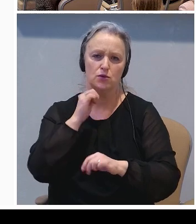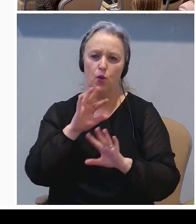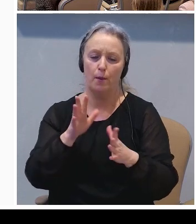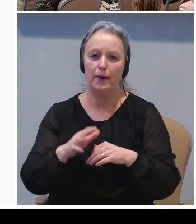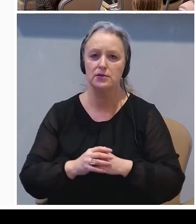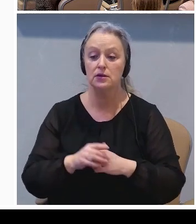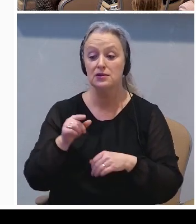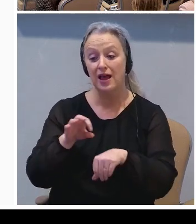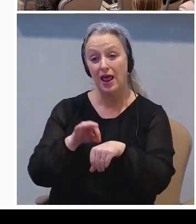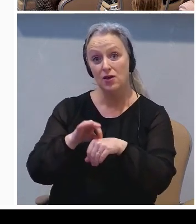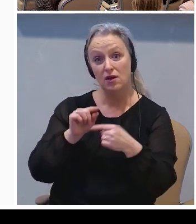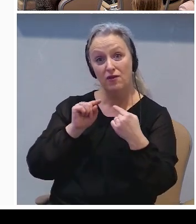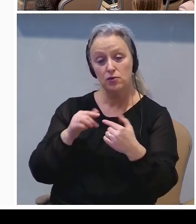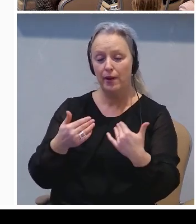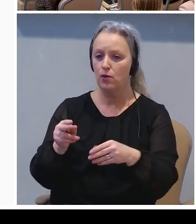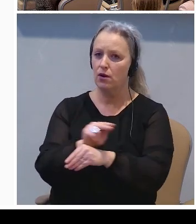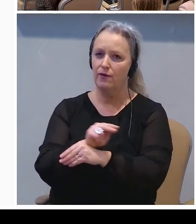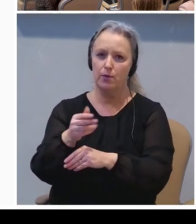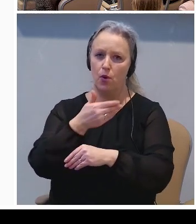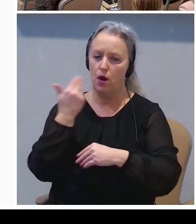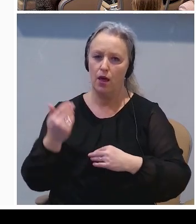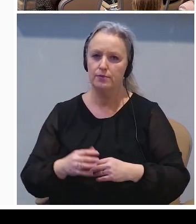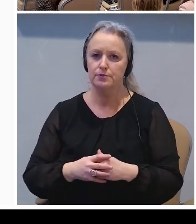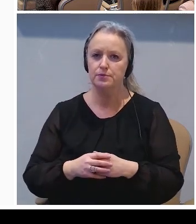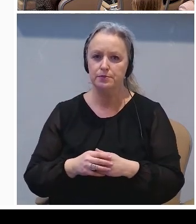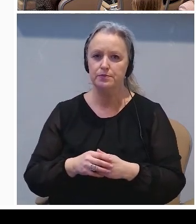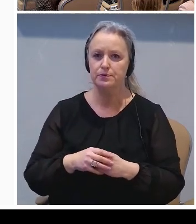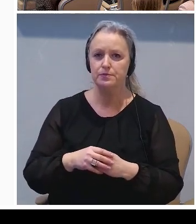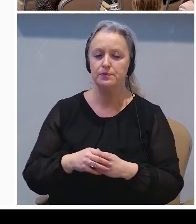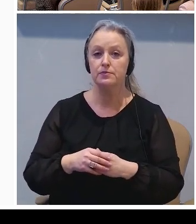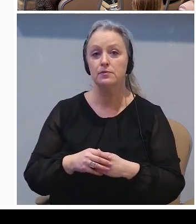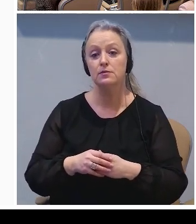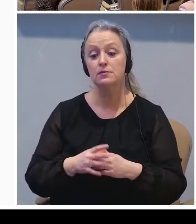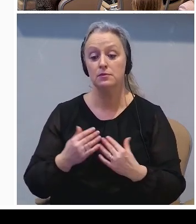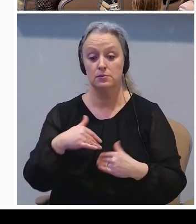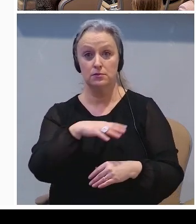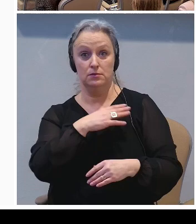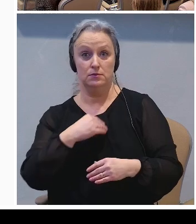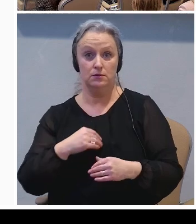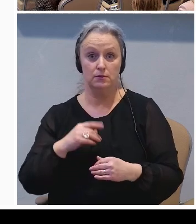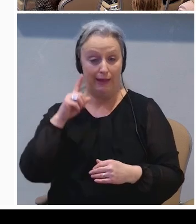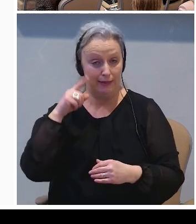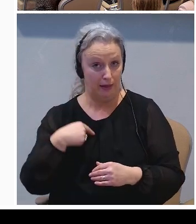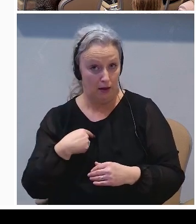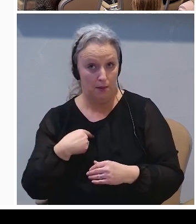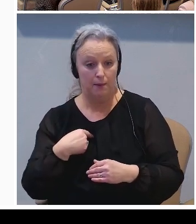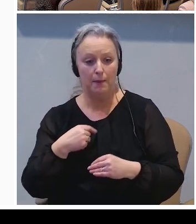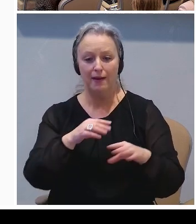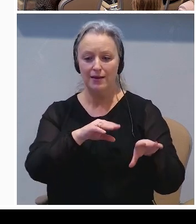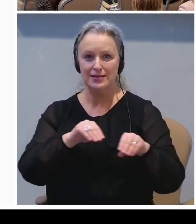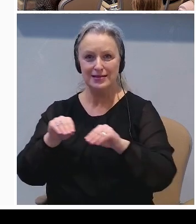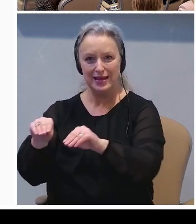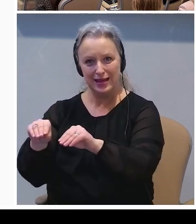bone marrow vastu ei ole praegu ravi. transplant can help similar diseases. Me teame, What we know is et that the siirdamine võib enzyme